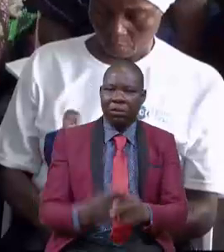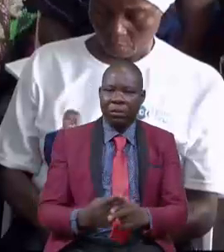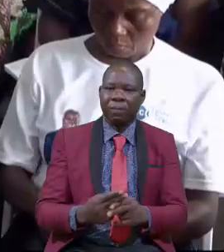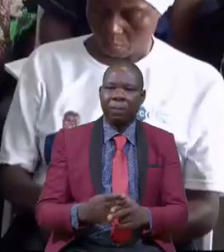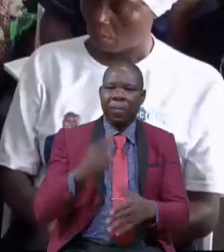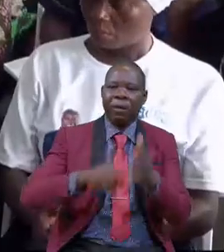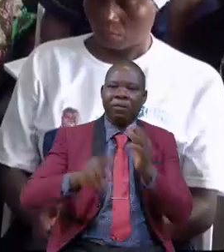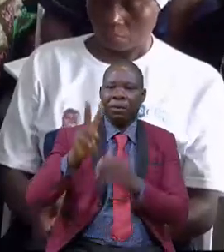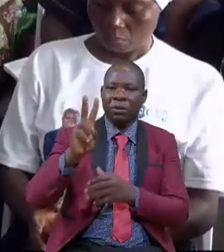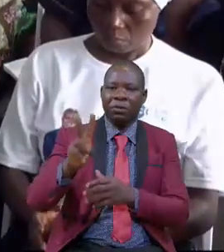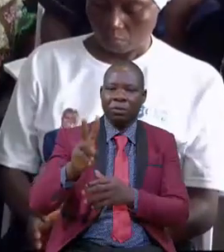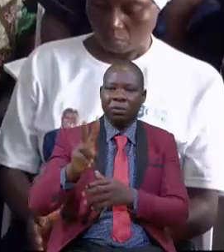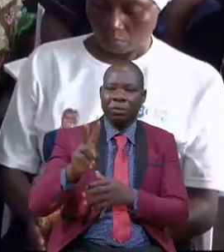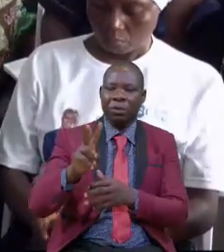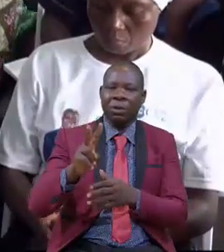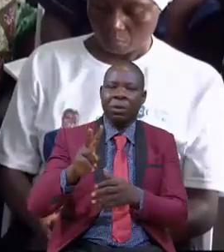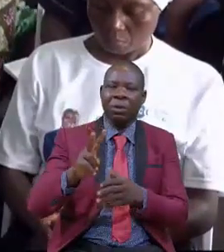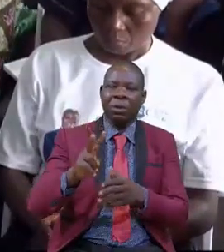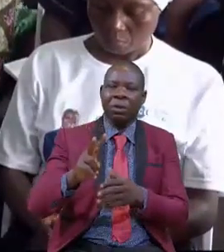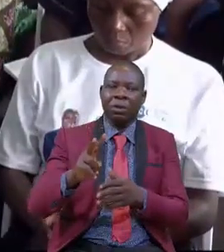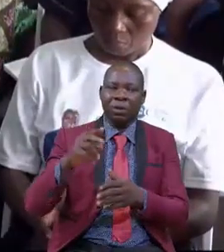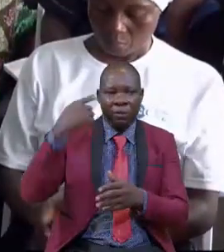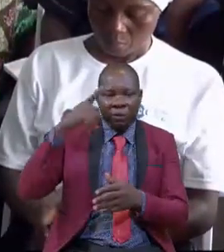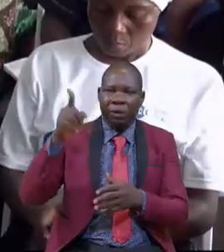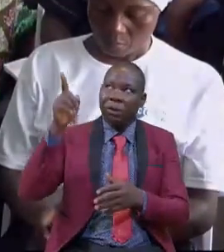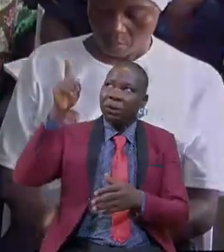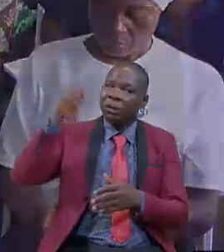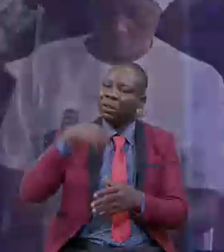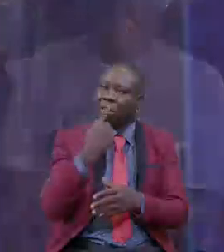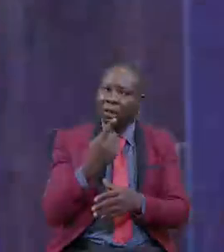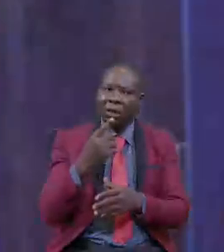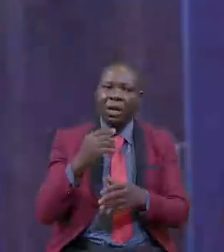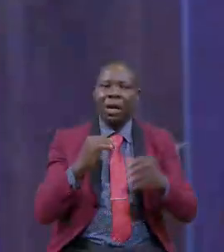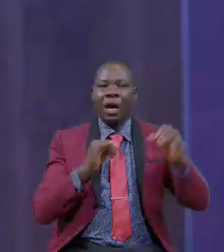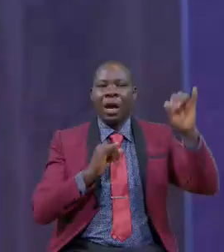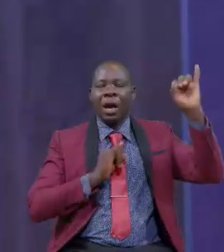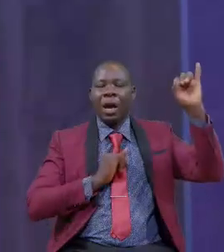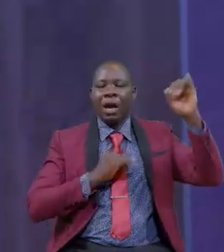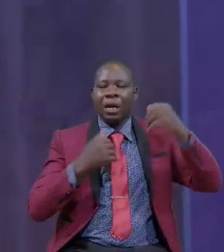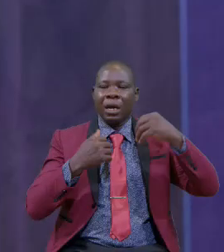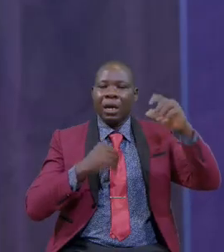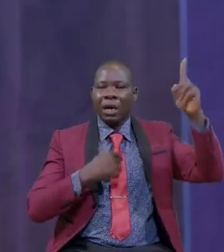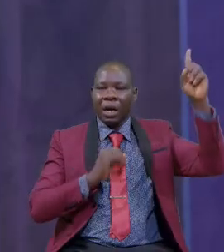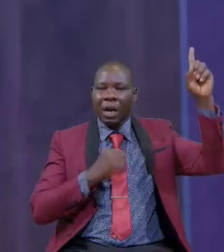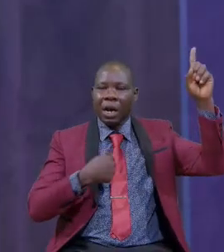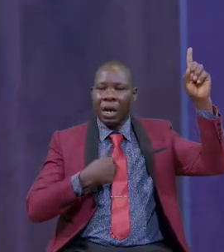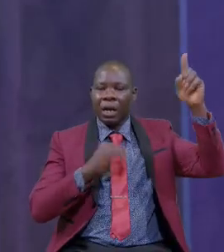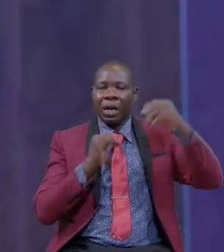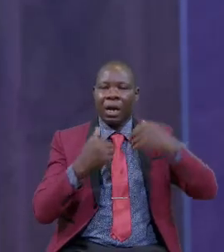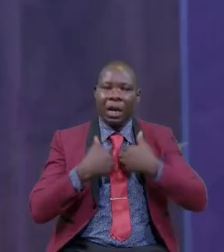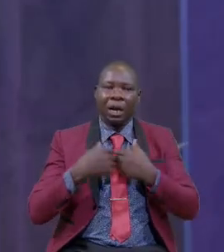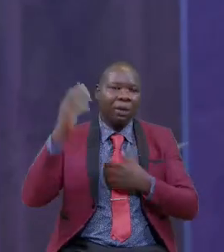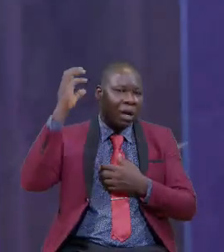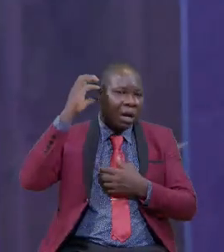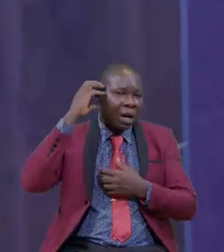says, for he says, I have heard thee in a time